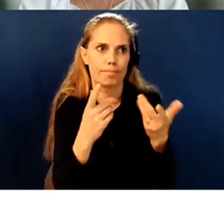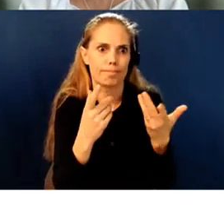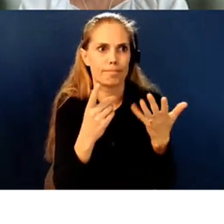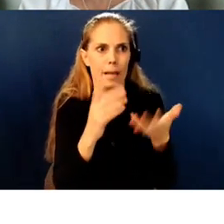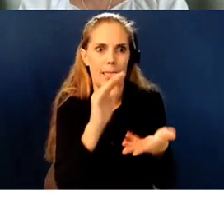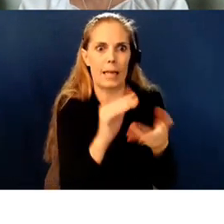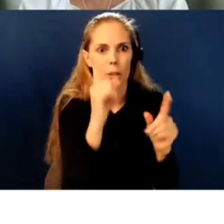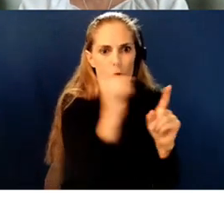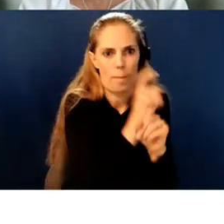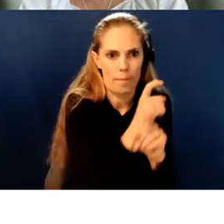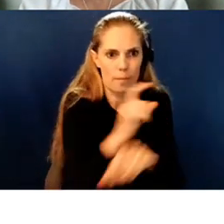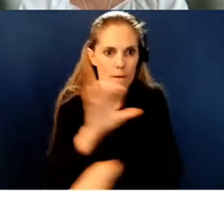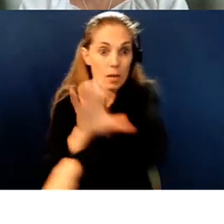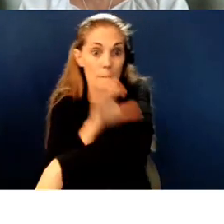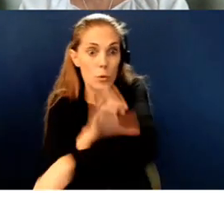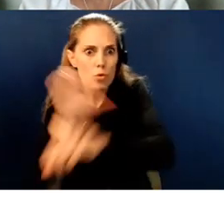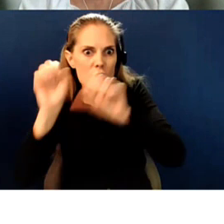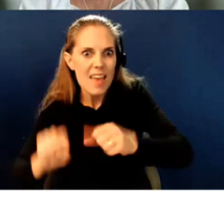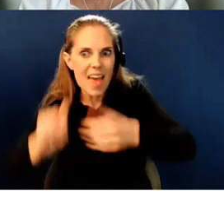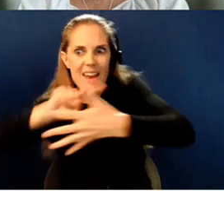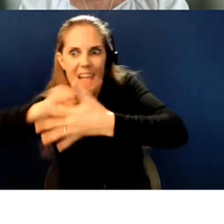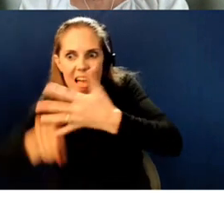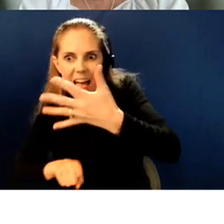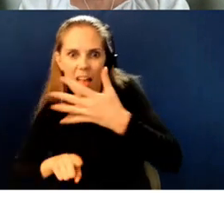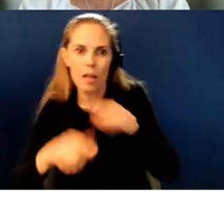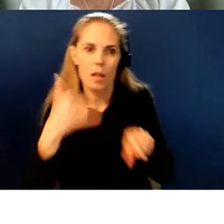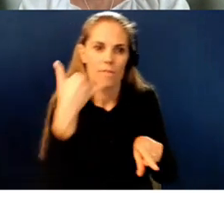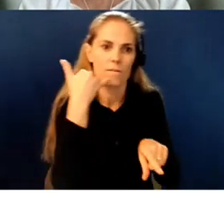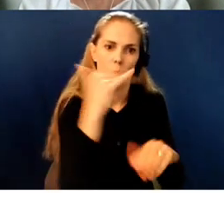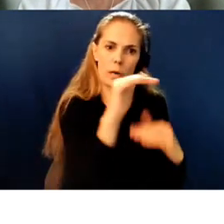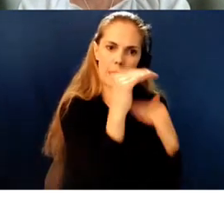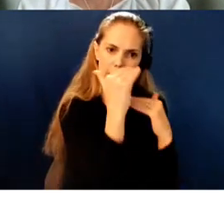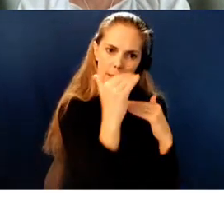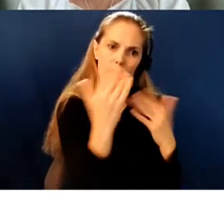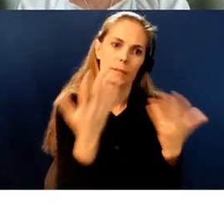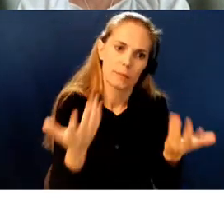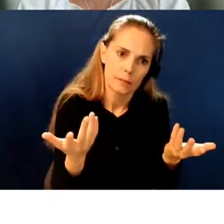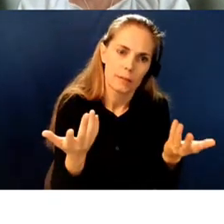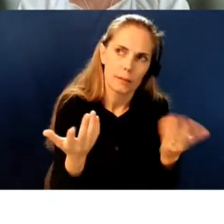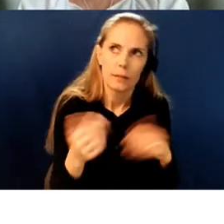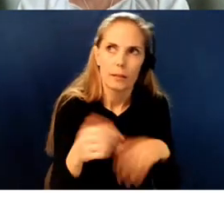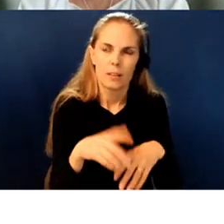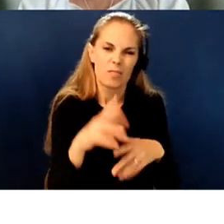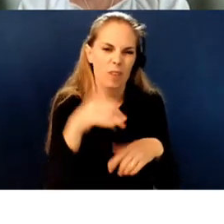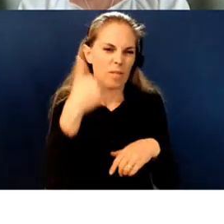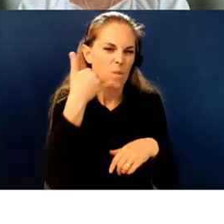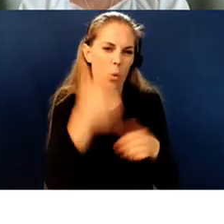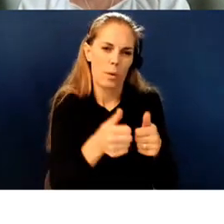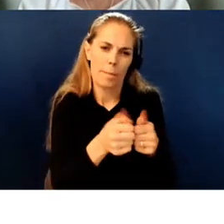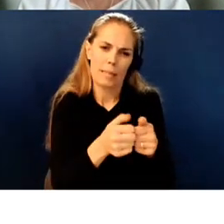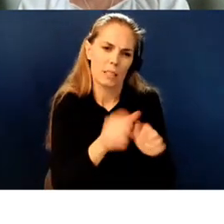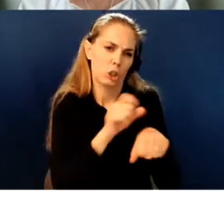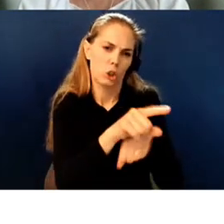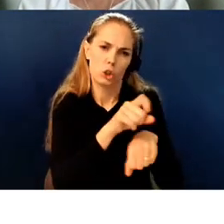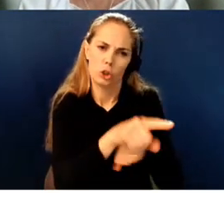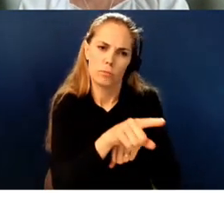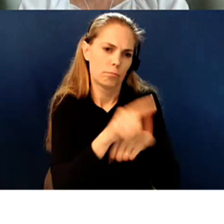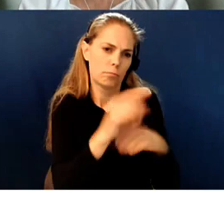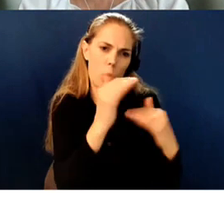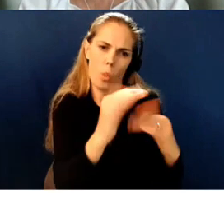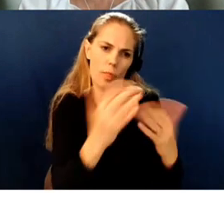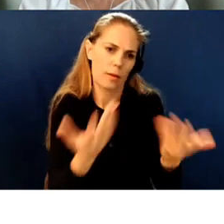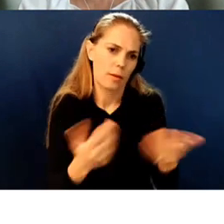mobile device. So it's a stripped down version. The stripped down version that you use on your phone is really just for messaging. It really kind of centers around